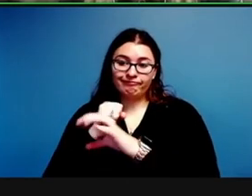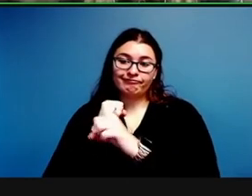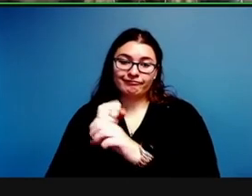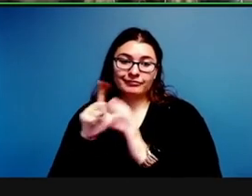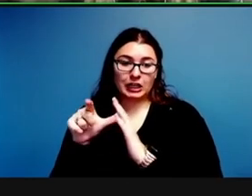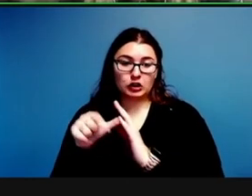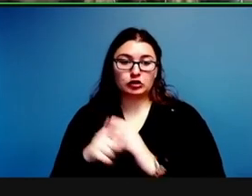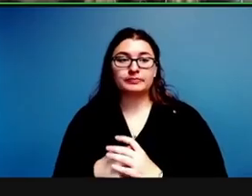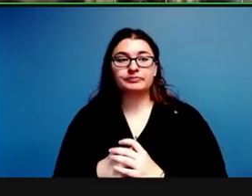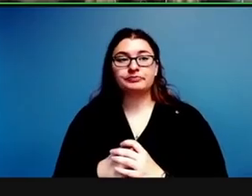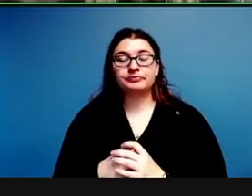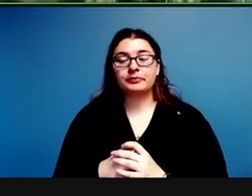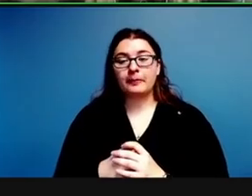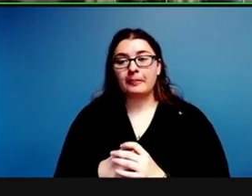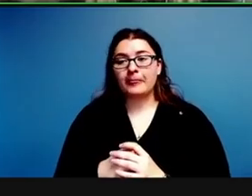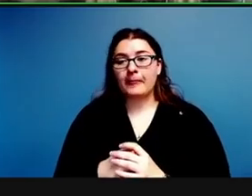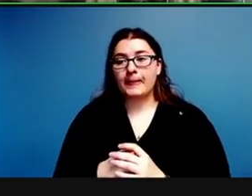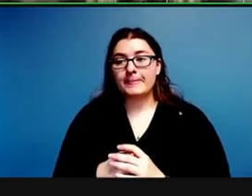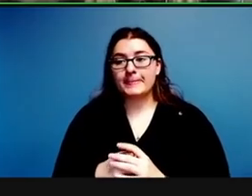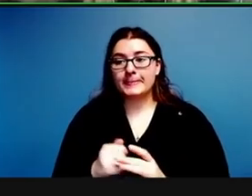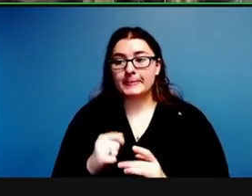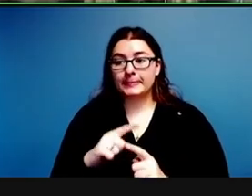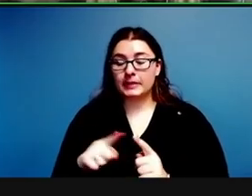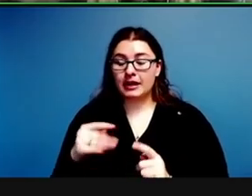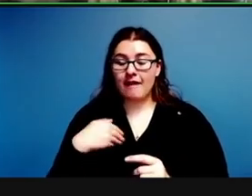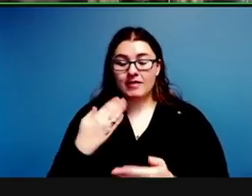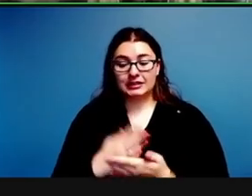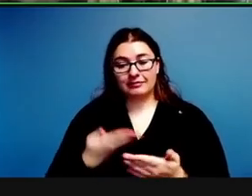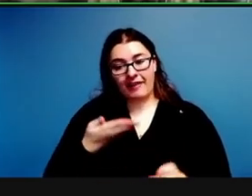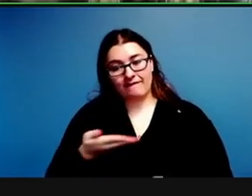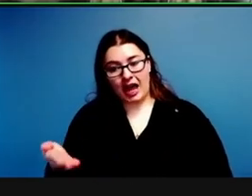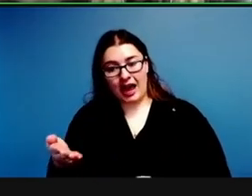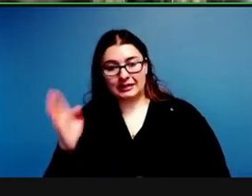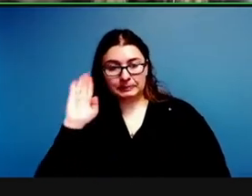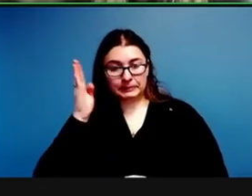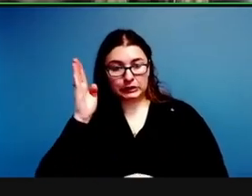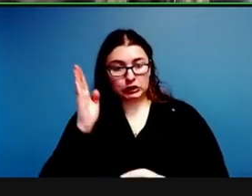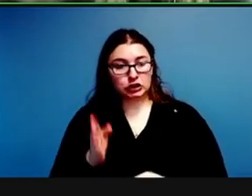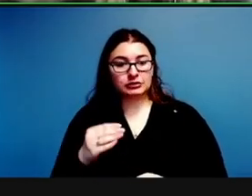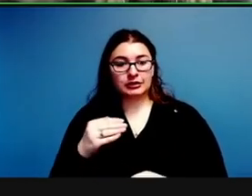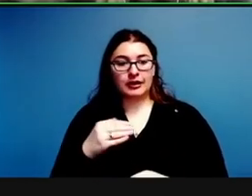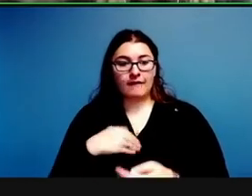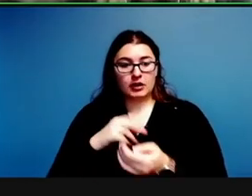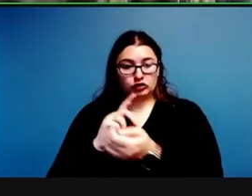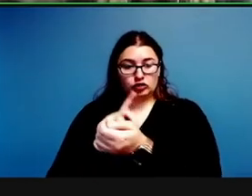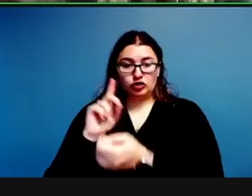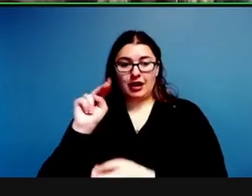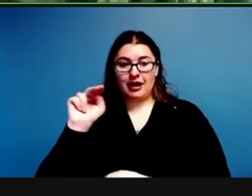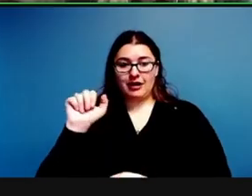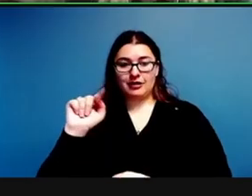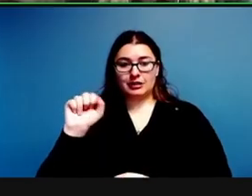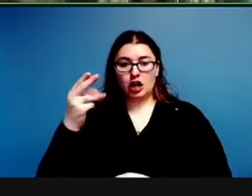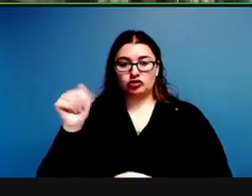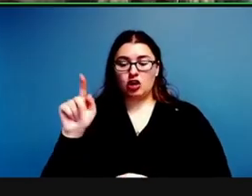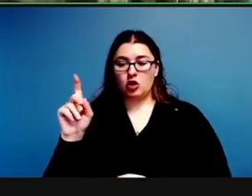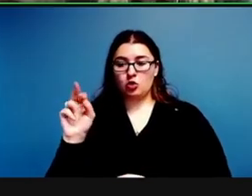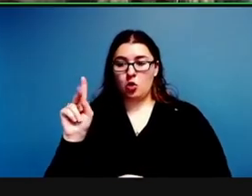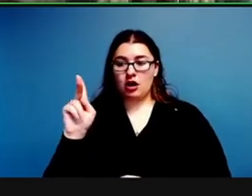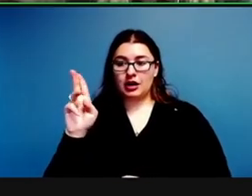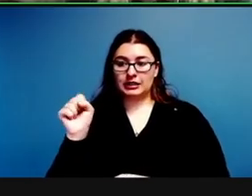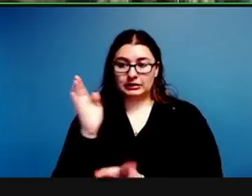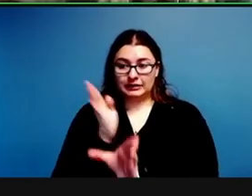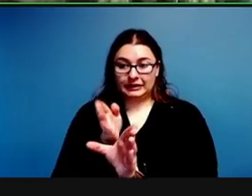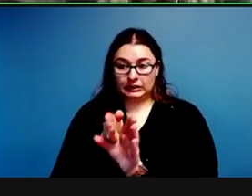later, but we have some invited guest speakers. We have Dr. Natasha Cordes, who's a